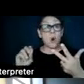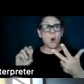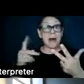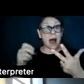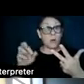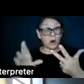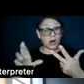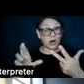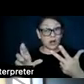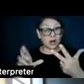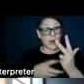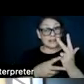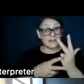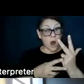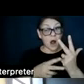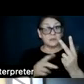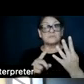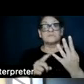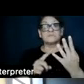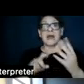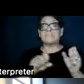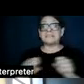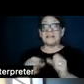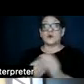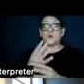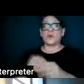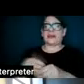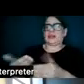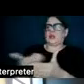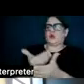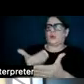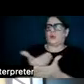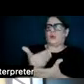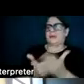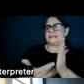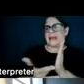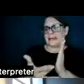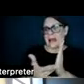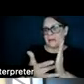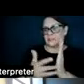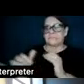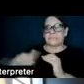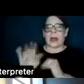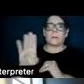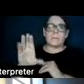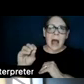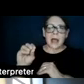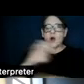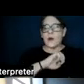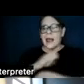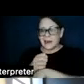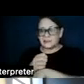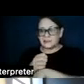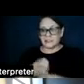and potential growth in new technologies such as bioenergy and carbon capture and